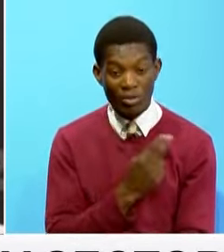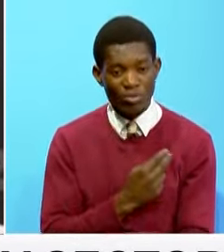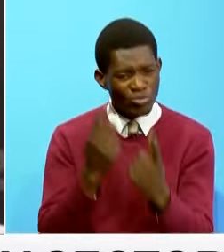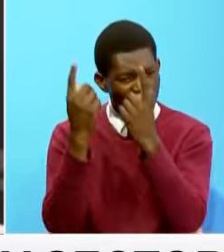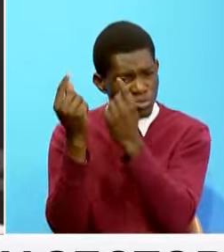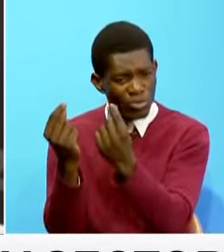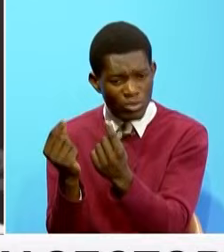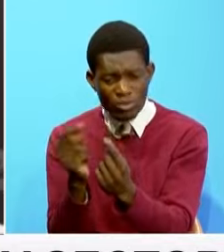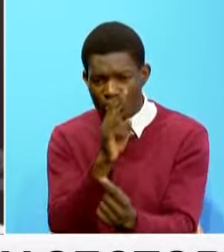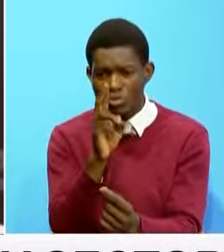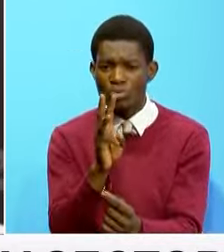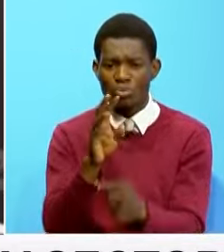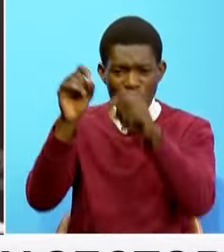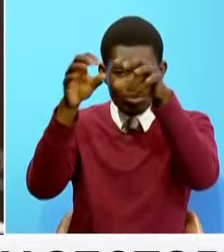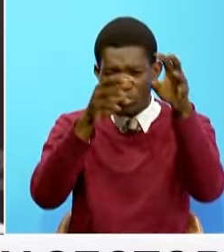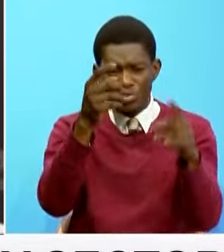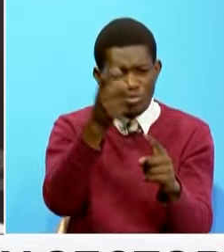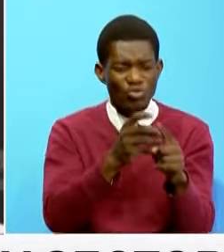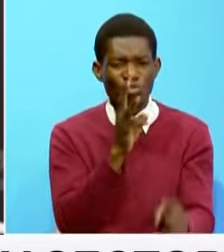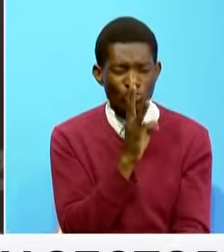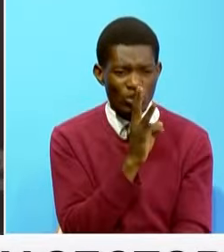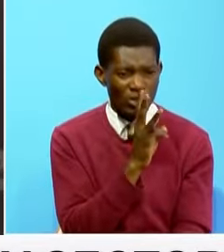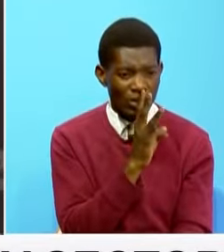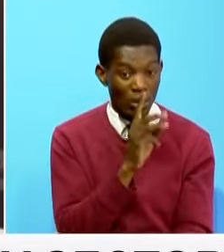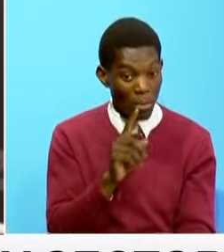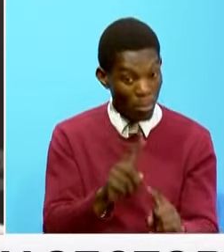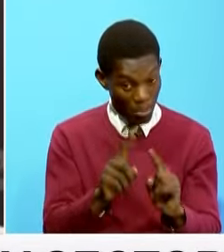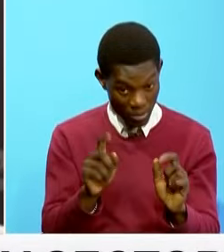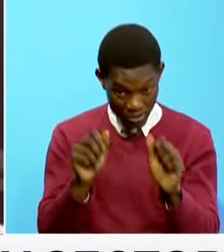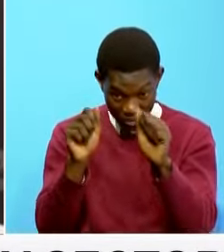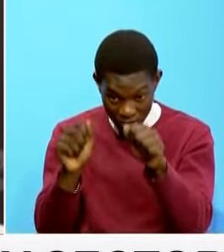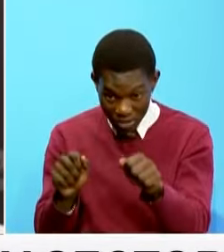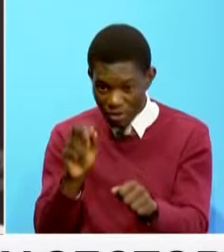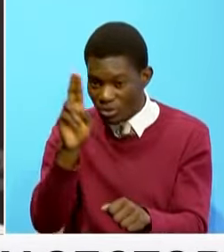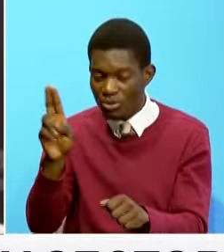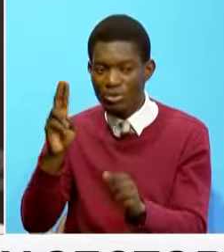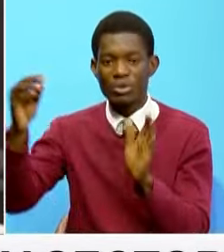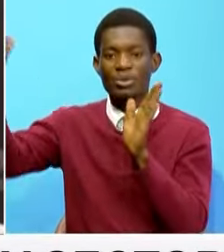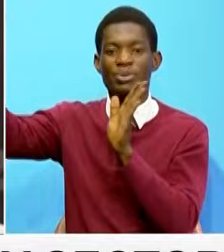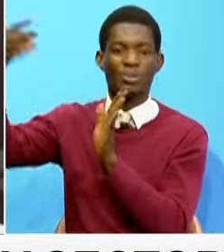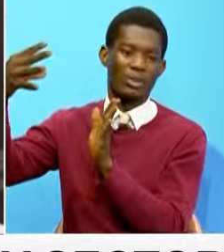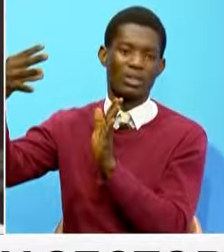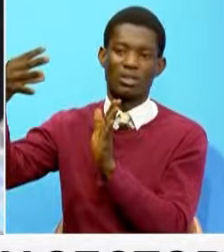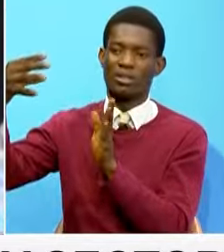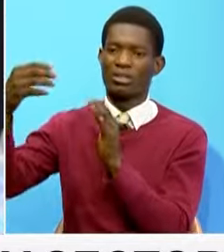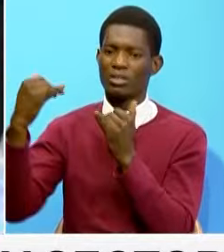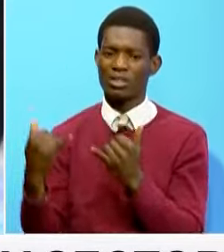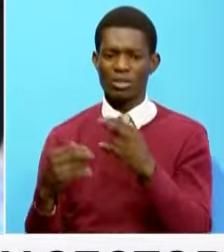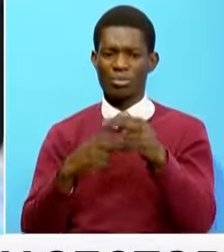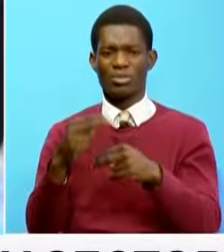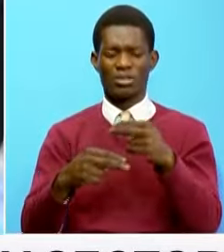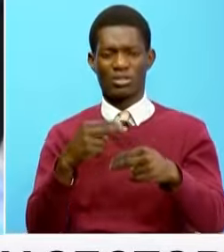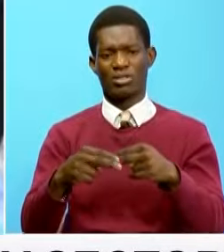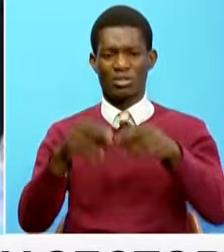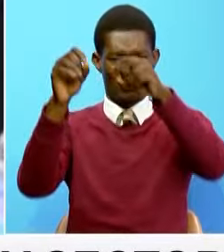you think that if we went into other spaces, non-traditional spaces, if we went solar, for example, don't you think that some of those solar farms are